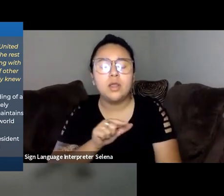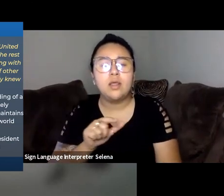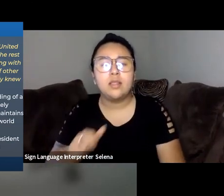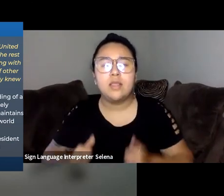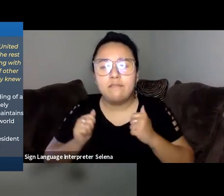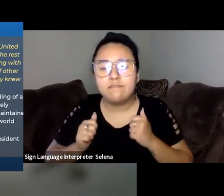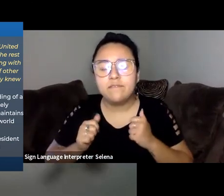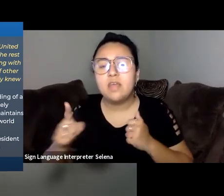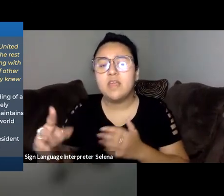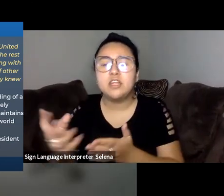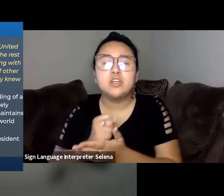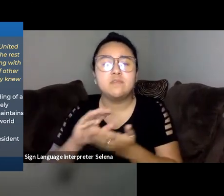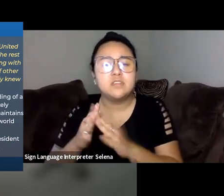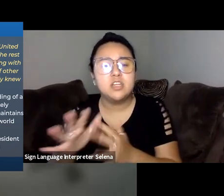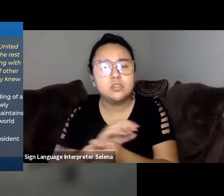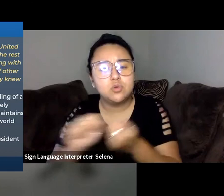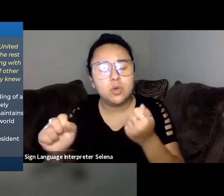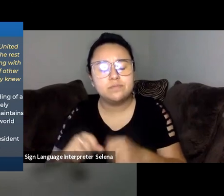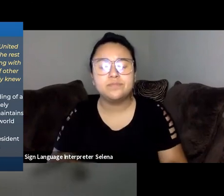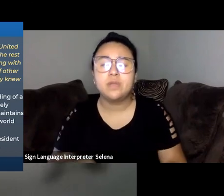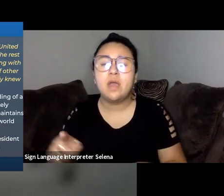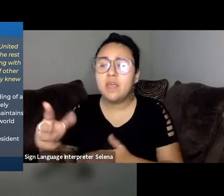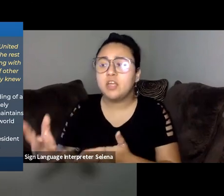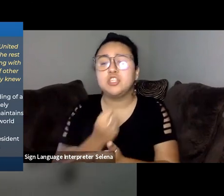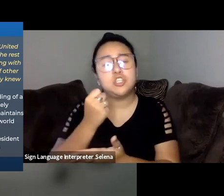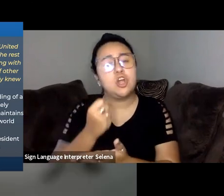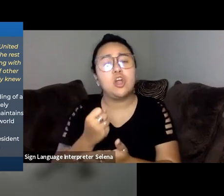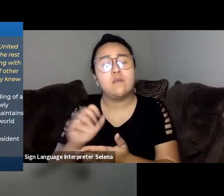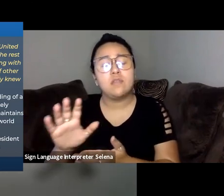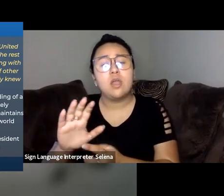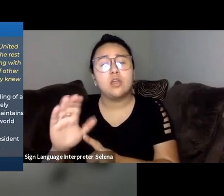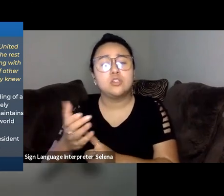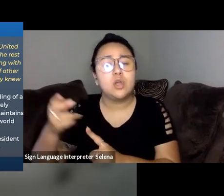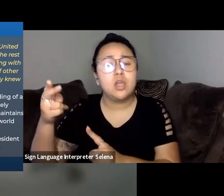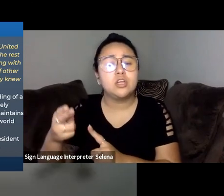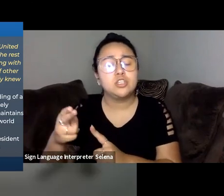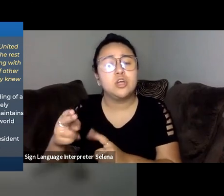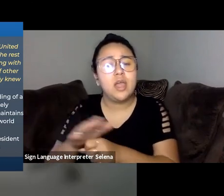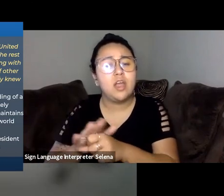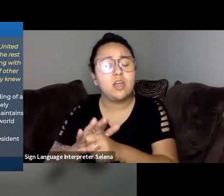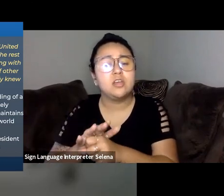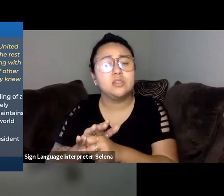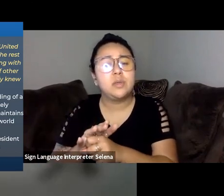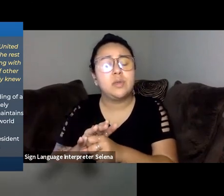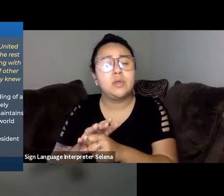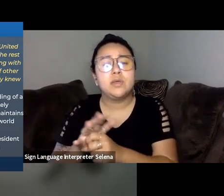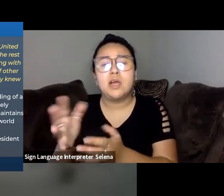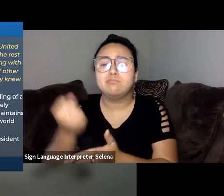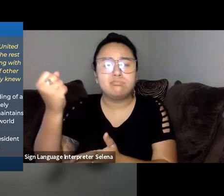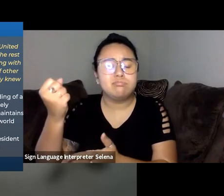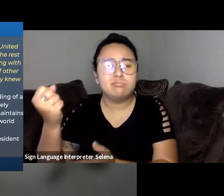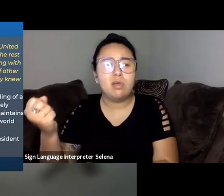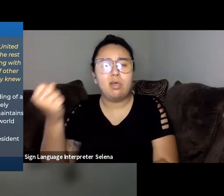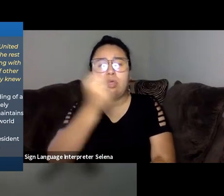destroyed, deserve for their cultural and historical sites to disappear and to be looted and taken to the British Museum and the